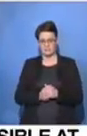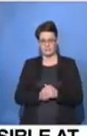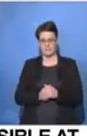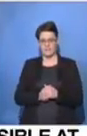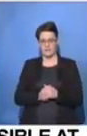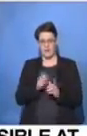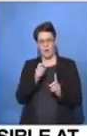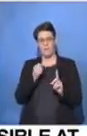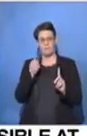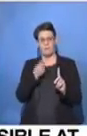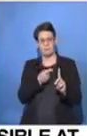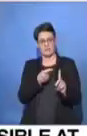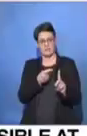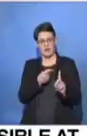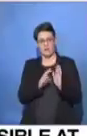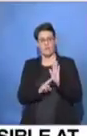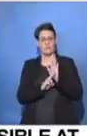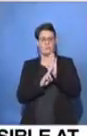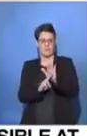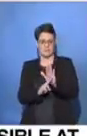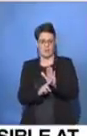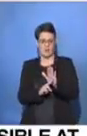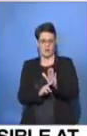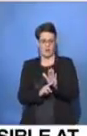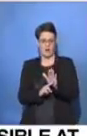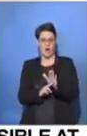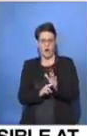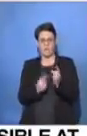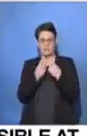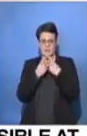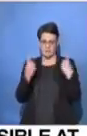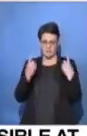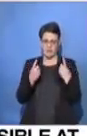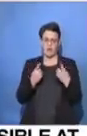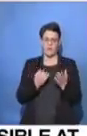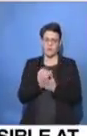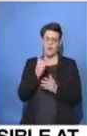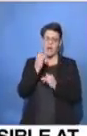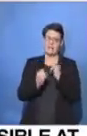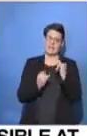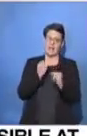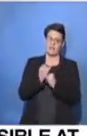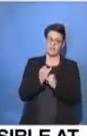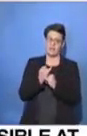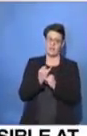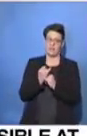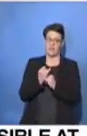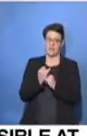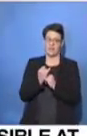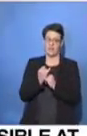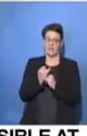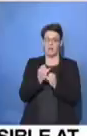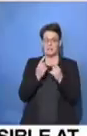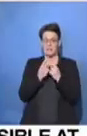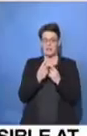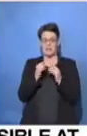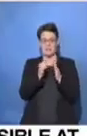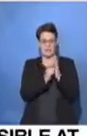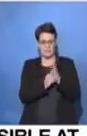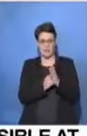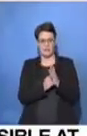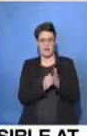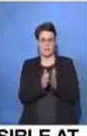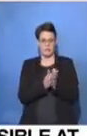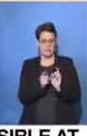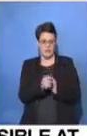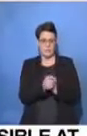For purposes of this representation of release of statements by international observer missions, a summary of which I'm going